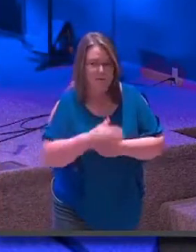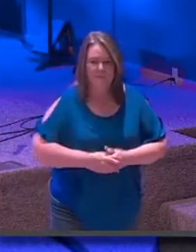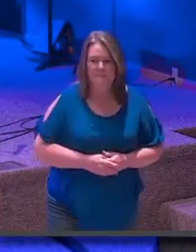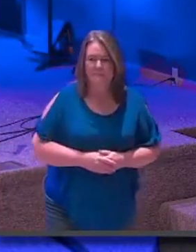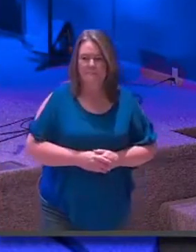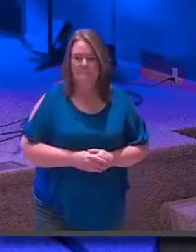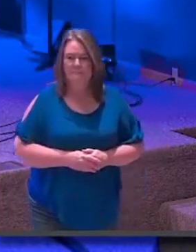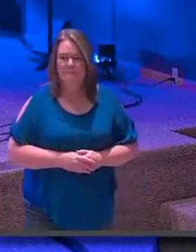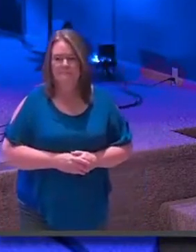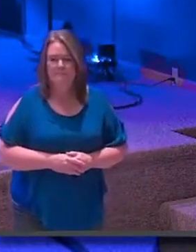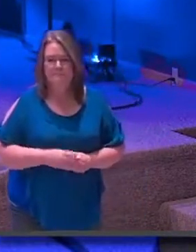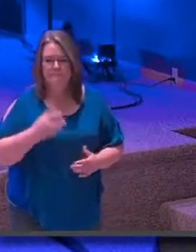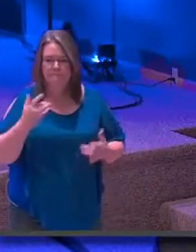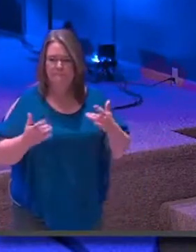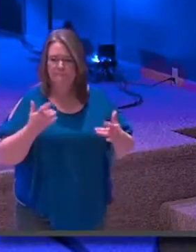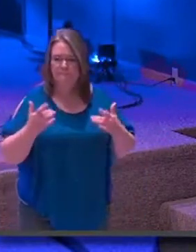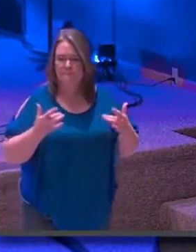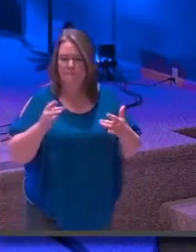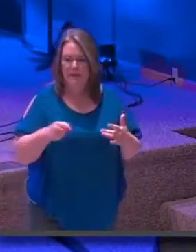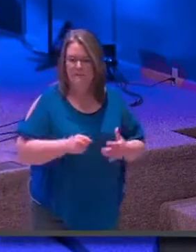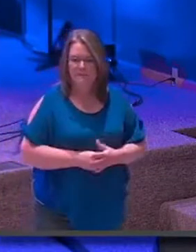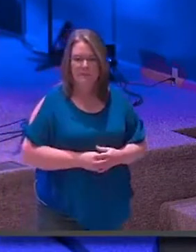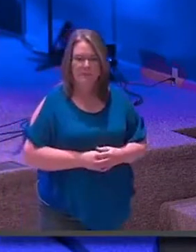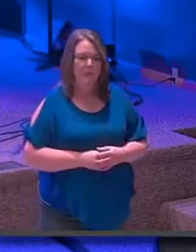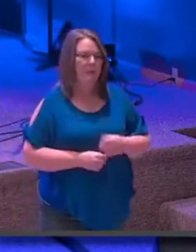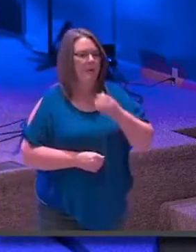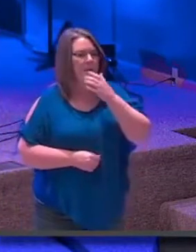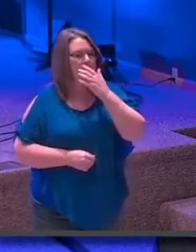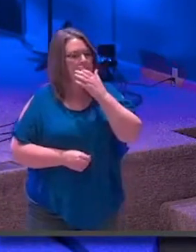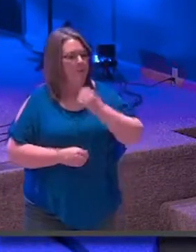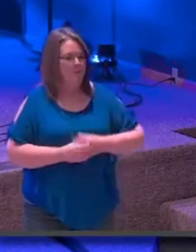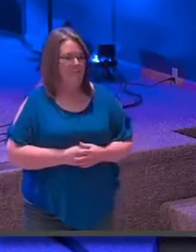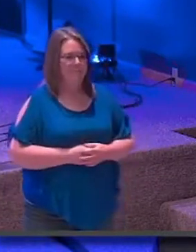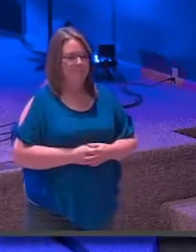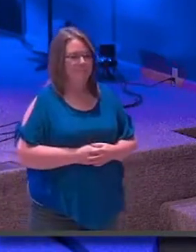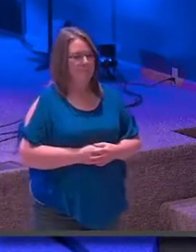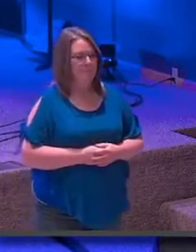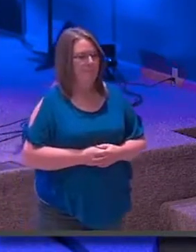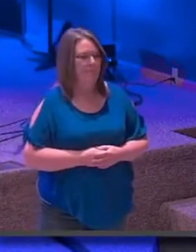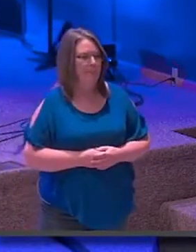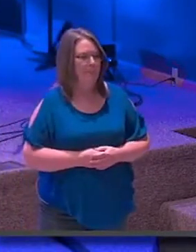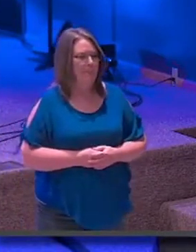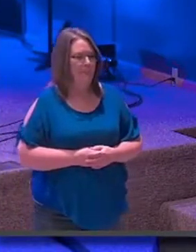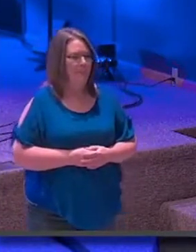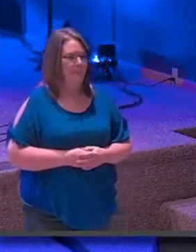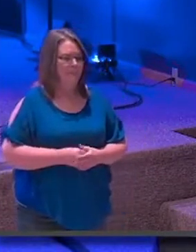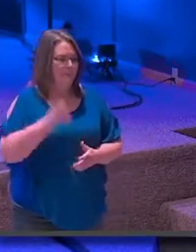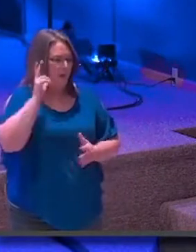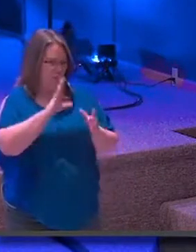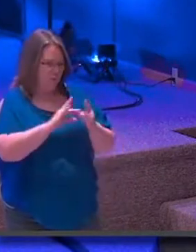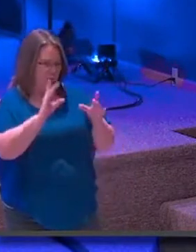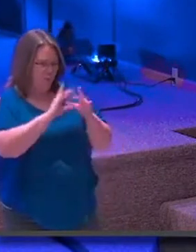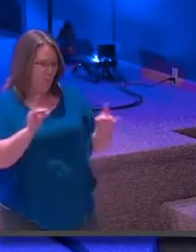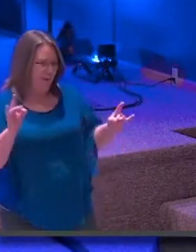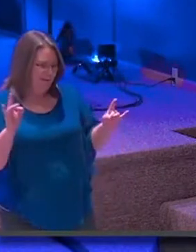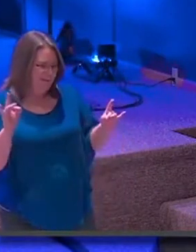Woo! Woo! Yeah. So, yeah. You know, I heard a story.